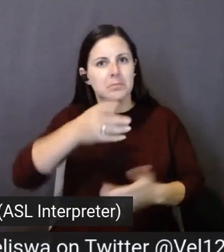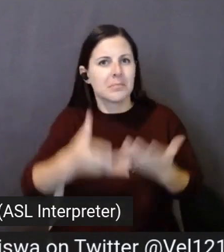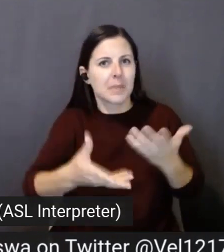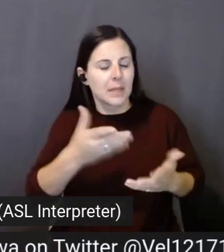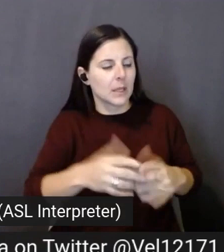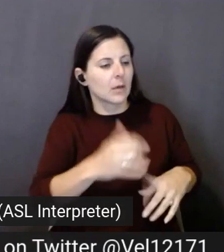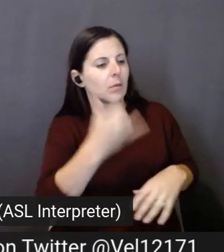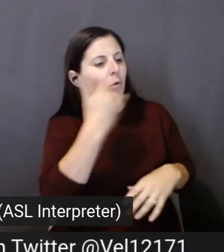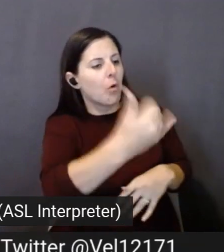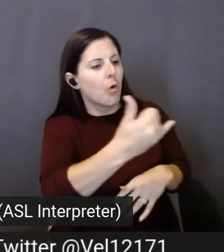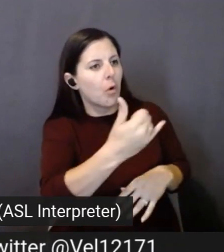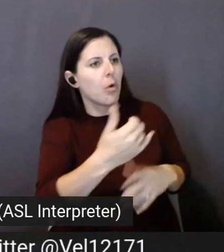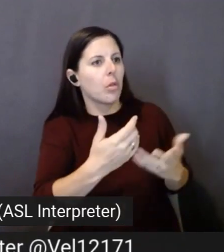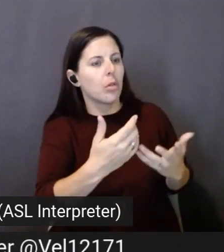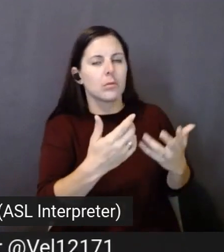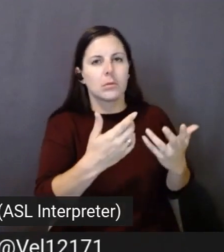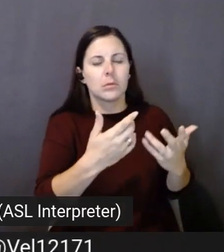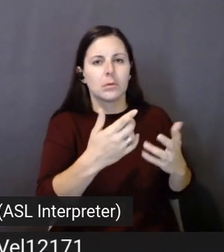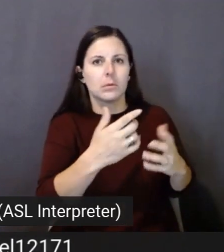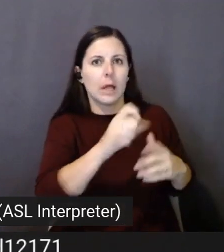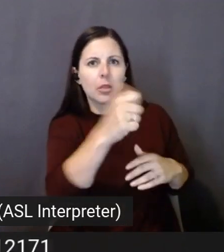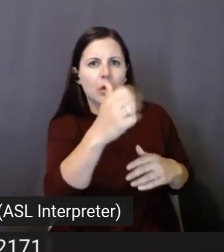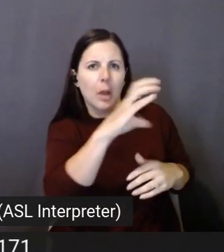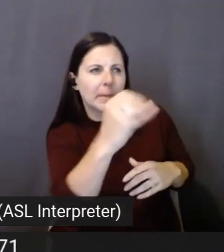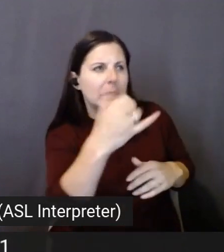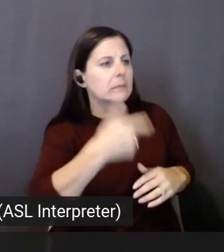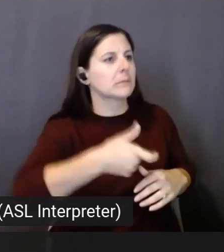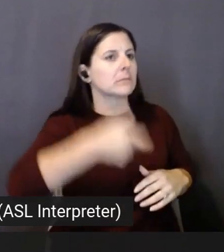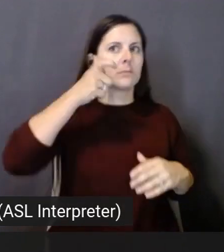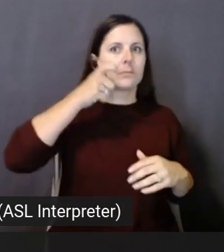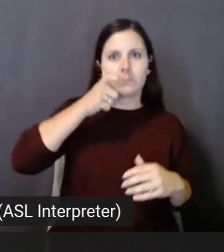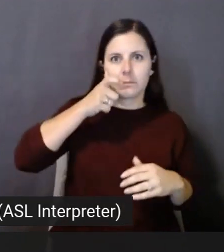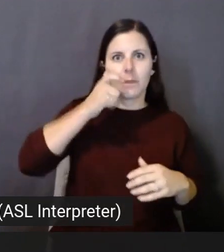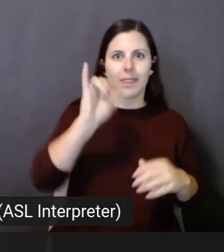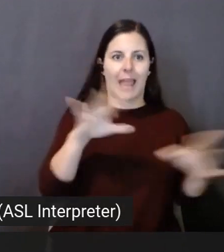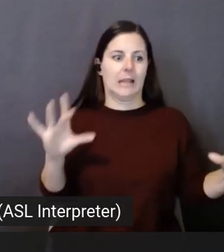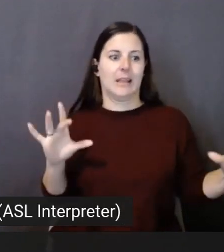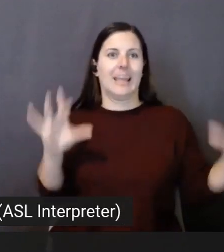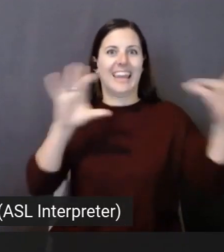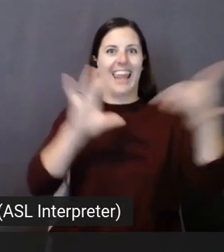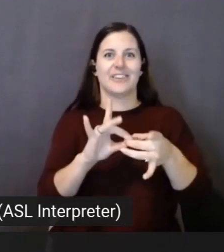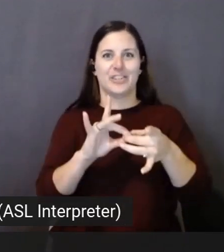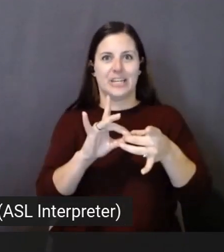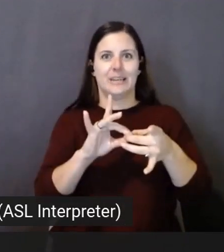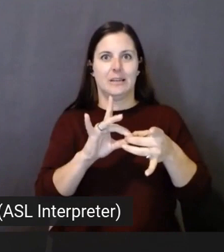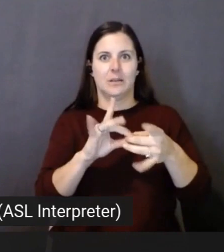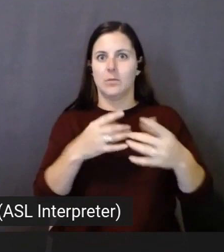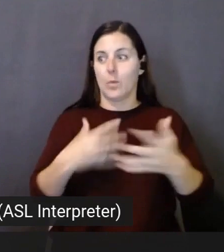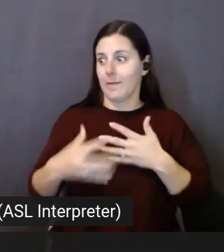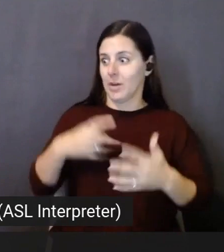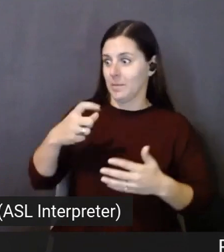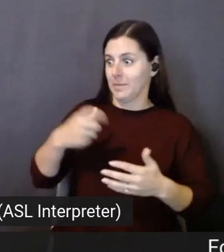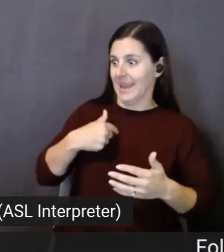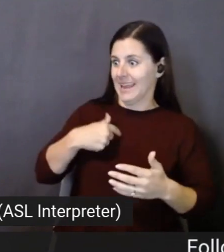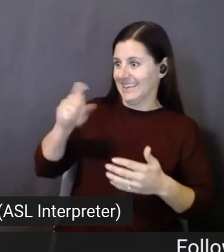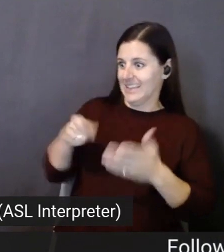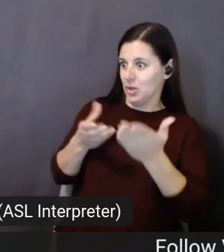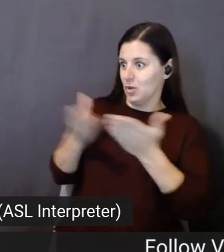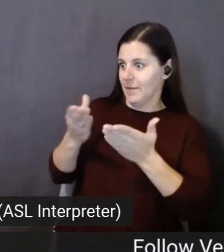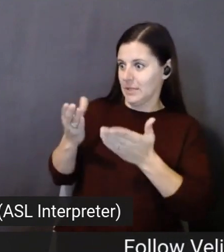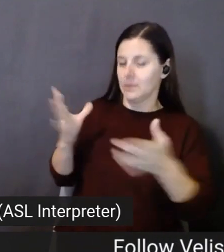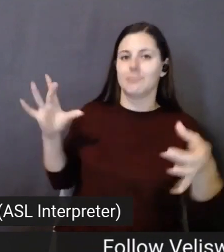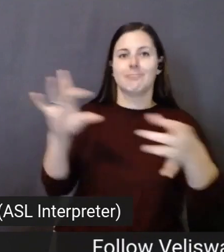card. It is that technology that drives those connections and allows you to kind of get whatever you need serviced by the company.